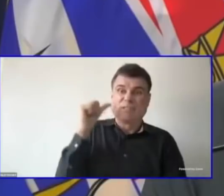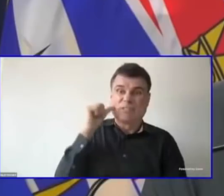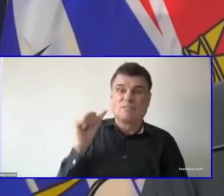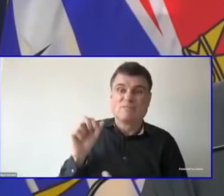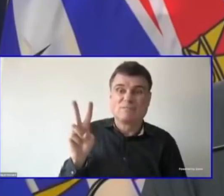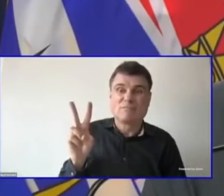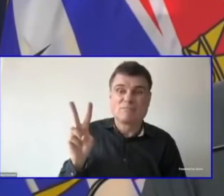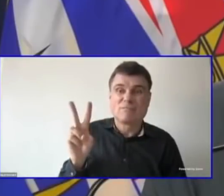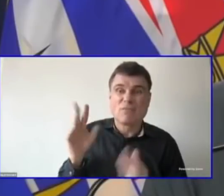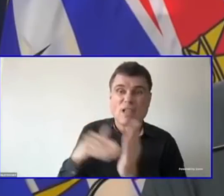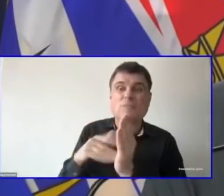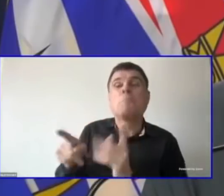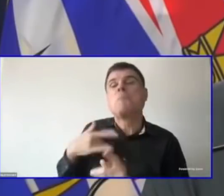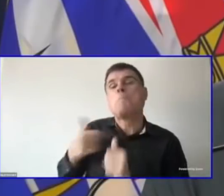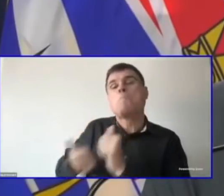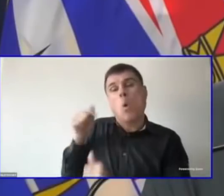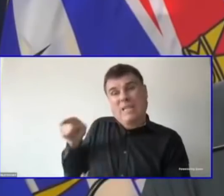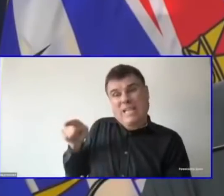Follow-up, Rob?